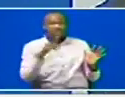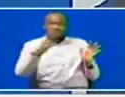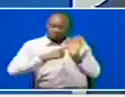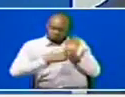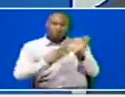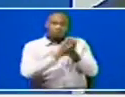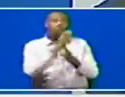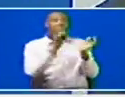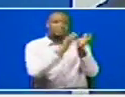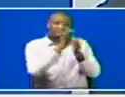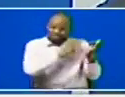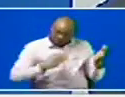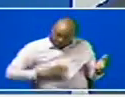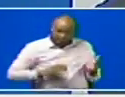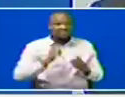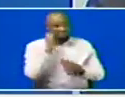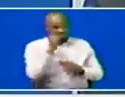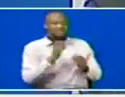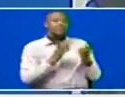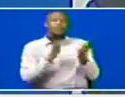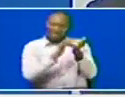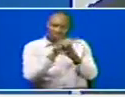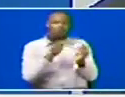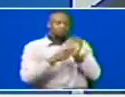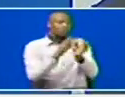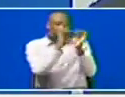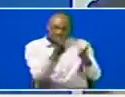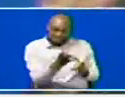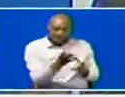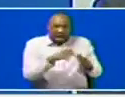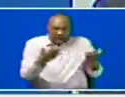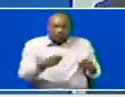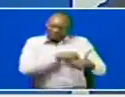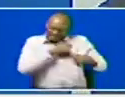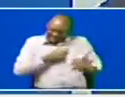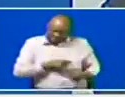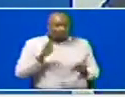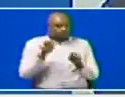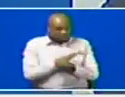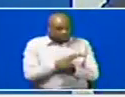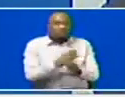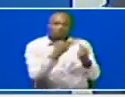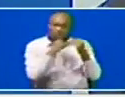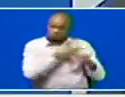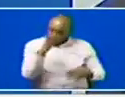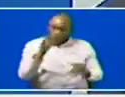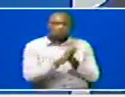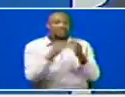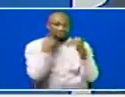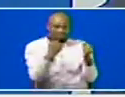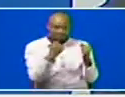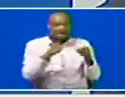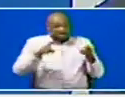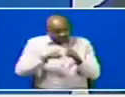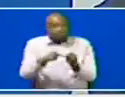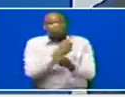to us in Jesus Christ and testified to in the scriptures, and to do that with all our hearts and soul and strength and mind. Secondly, is to love